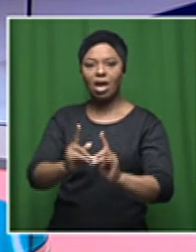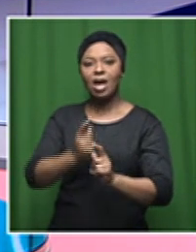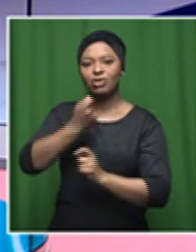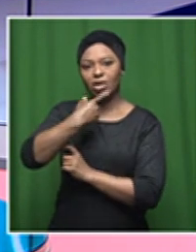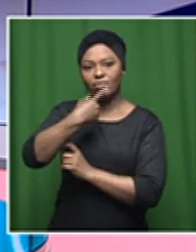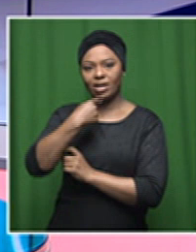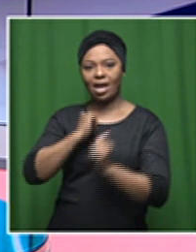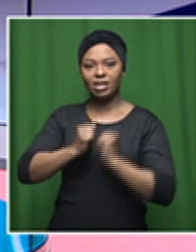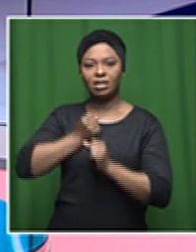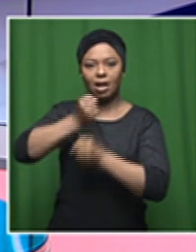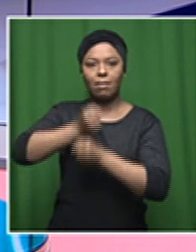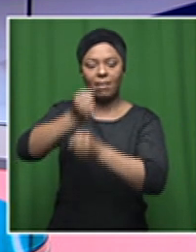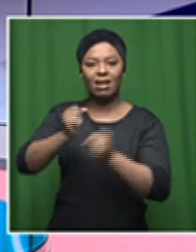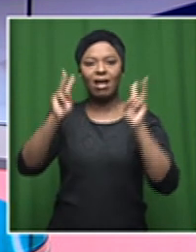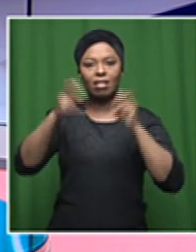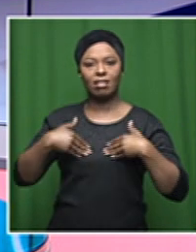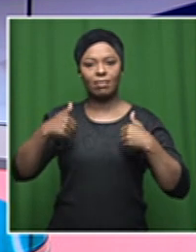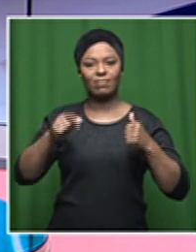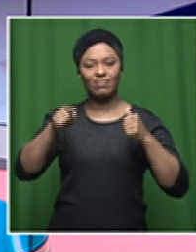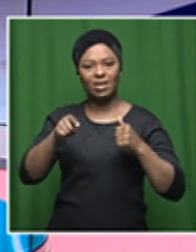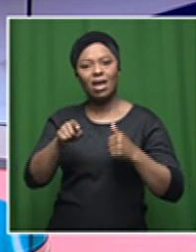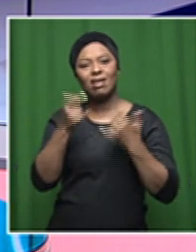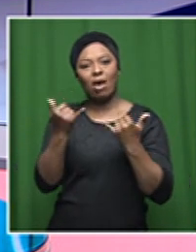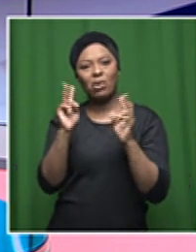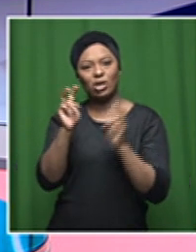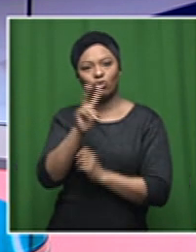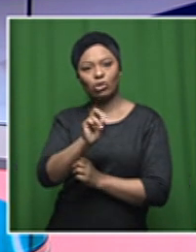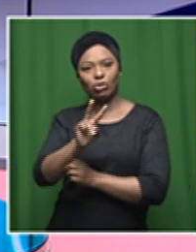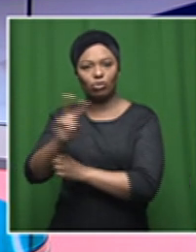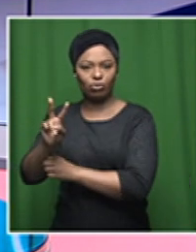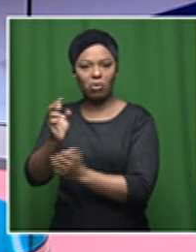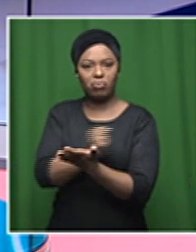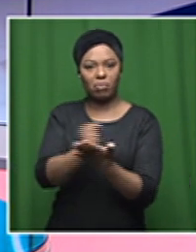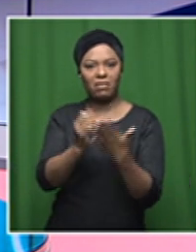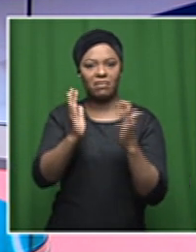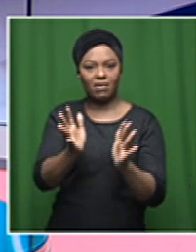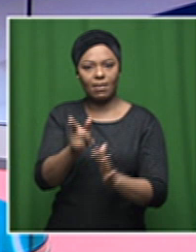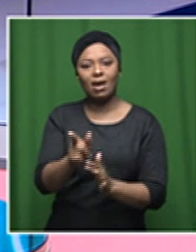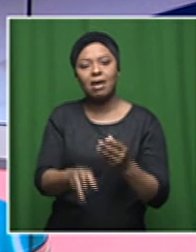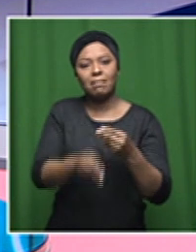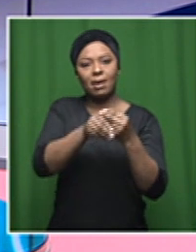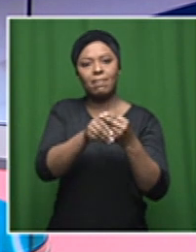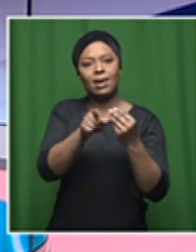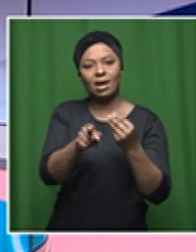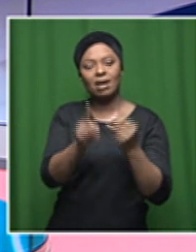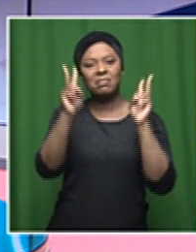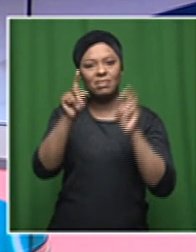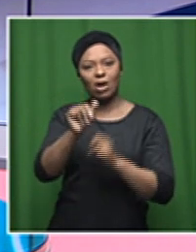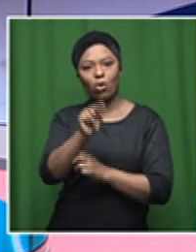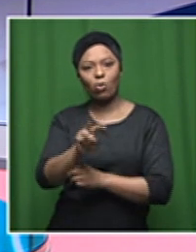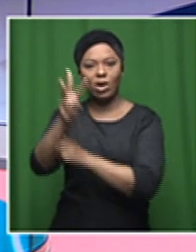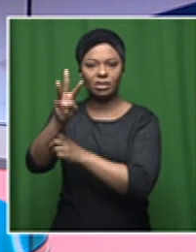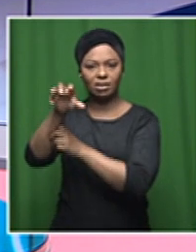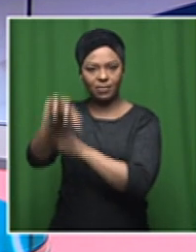healthcare issues raised in the 2022 report by civil organization Richidze in the second edition of the Northwest State of Health. We'll speak